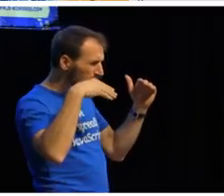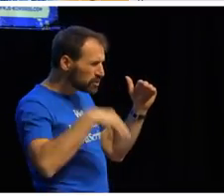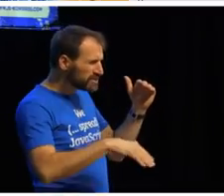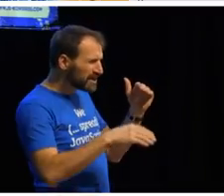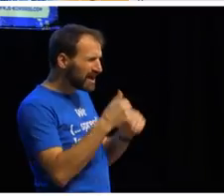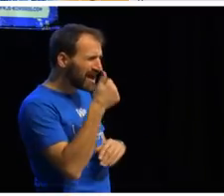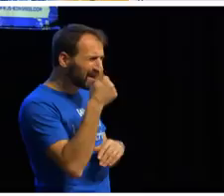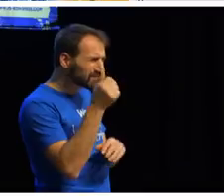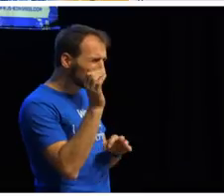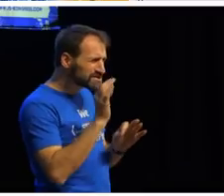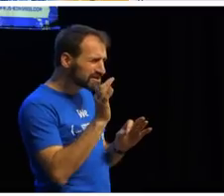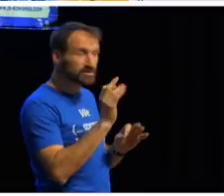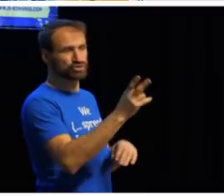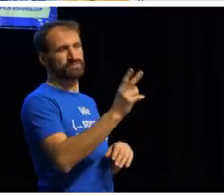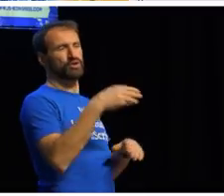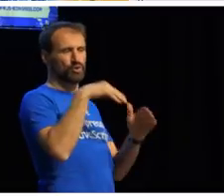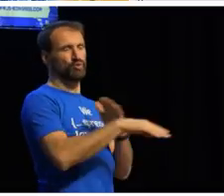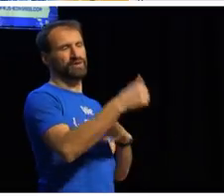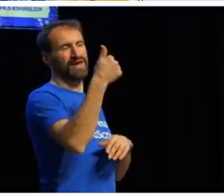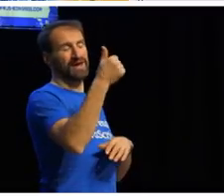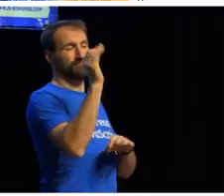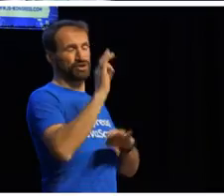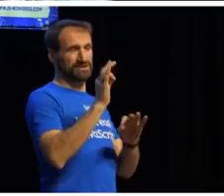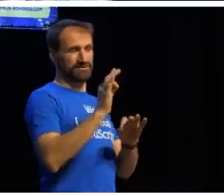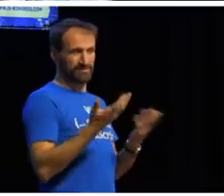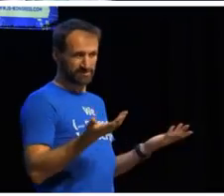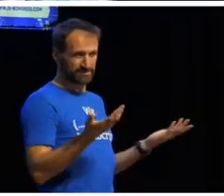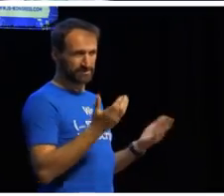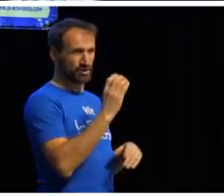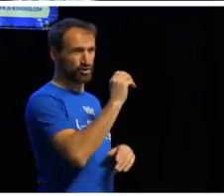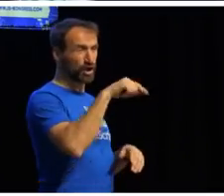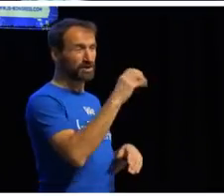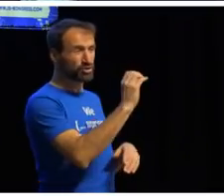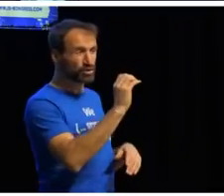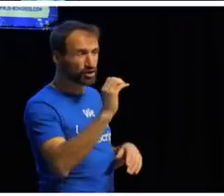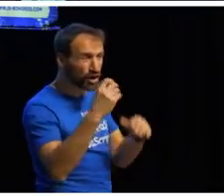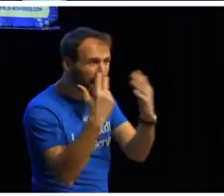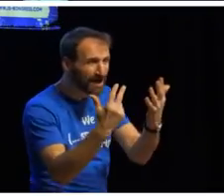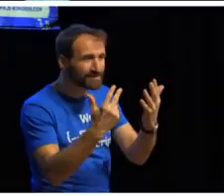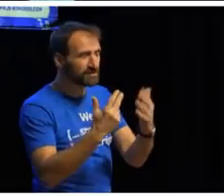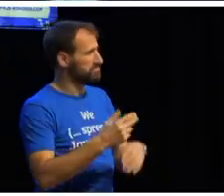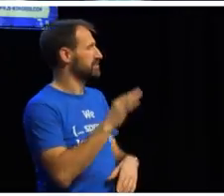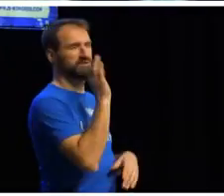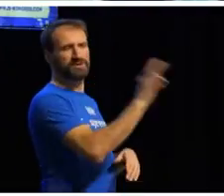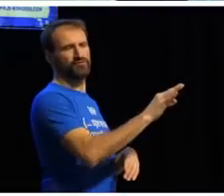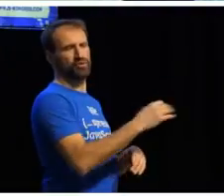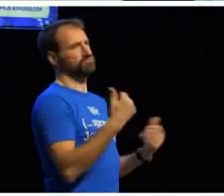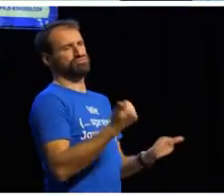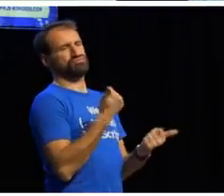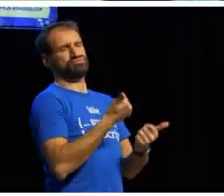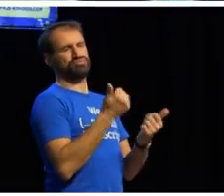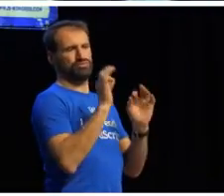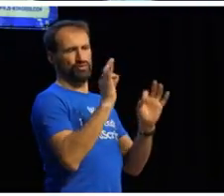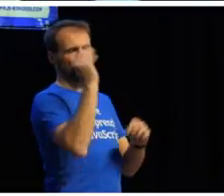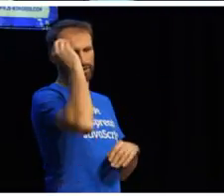true? It's less than 0.1%. I think it's very good at least. And you see it in the graph going